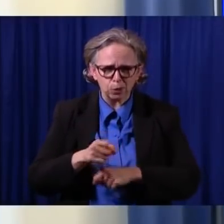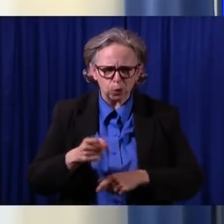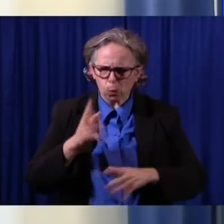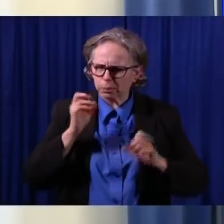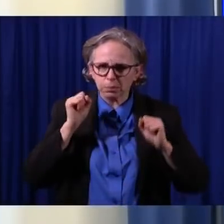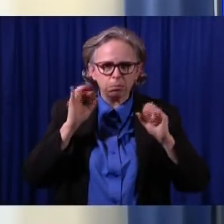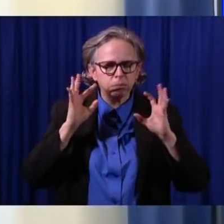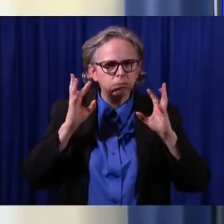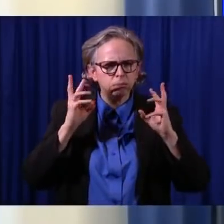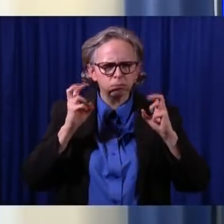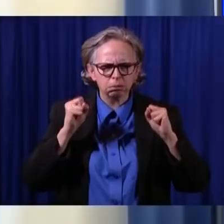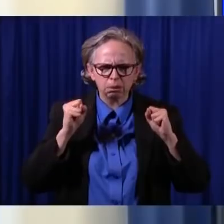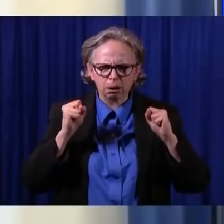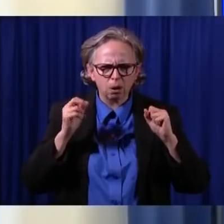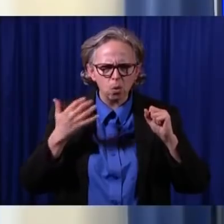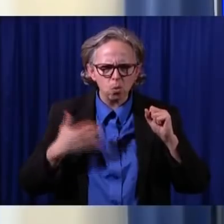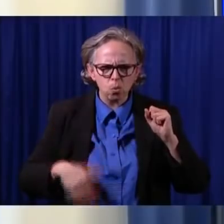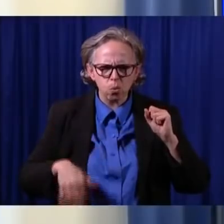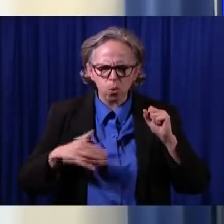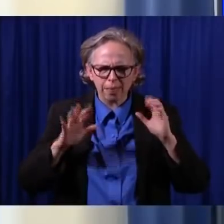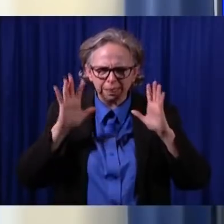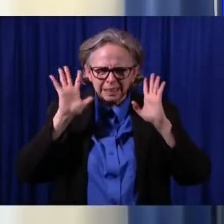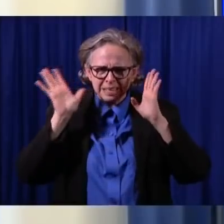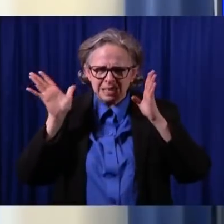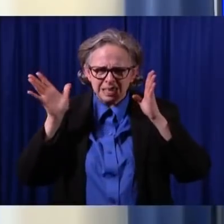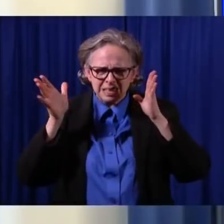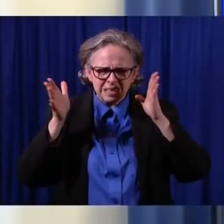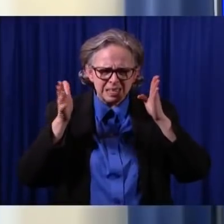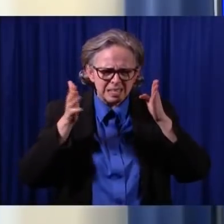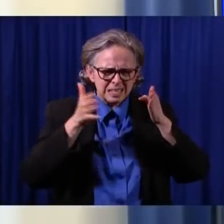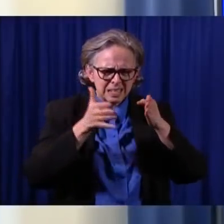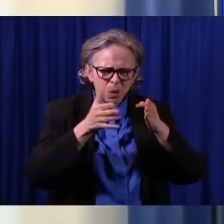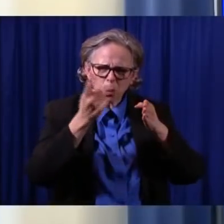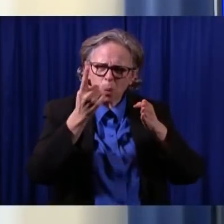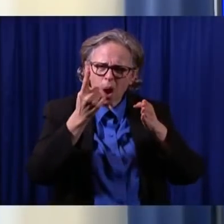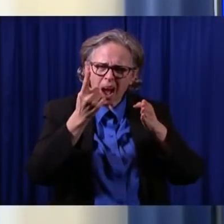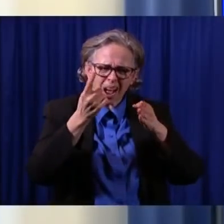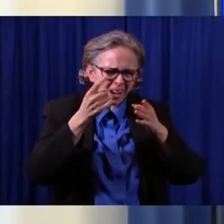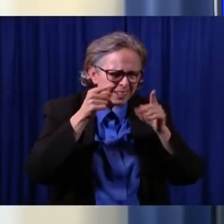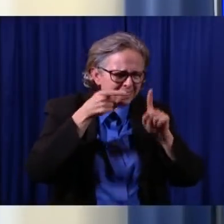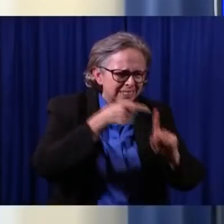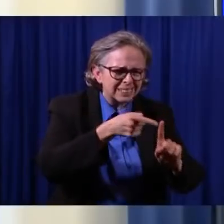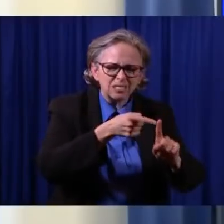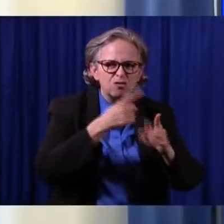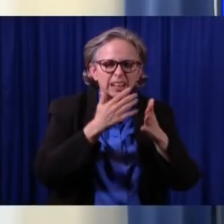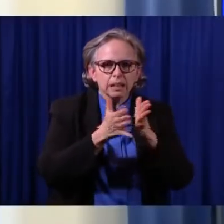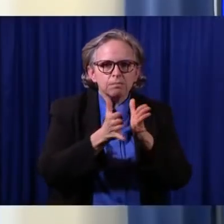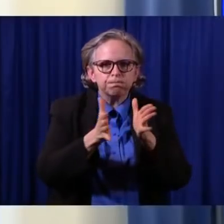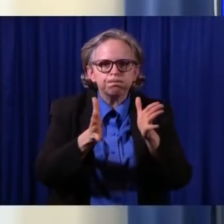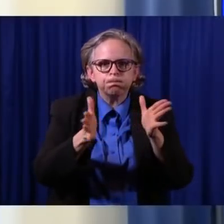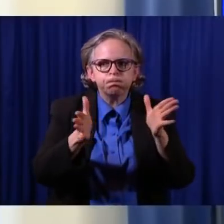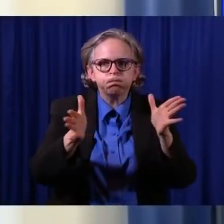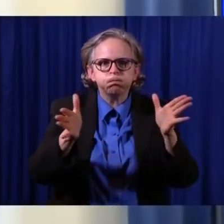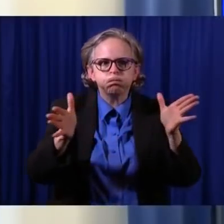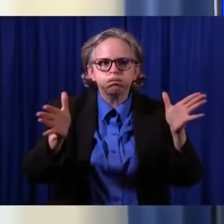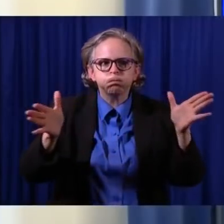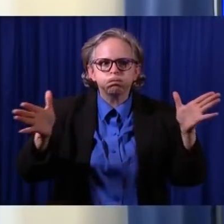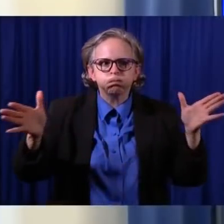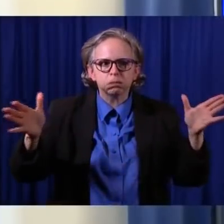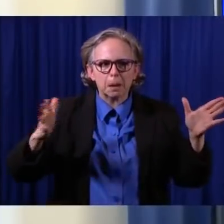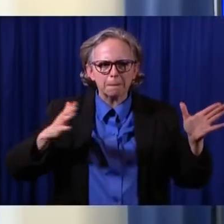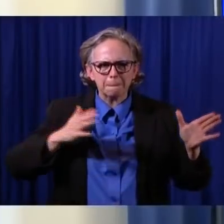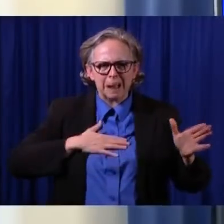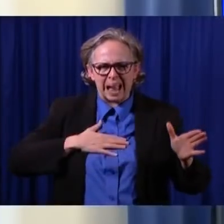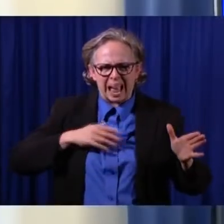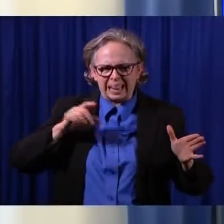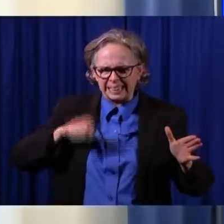my focus, the need to protect Ohioans and save lives was so intense, especially during this first phase. I